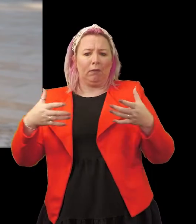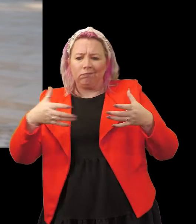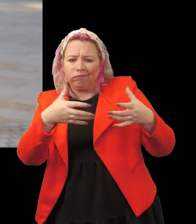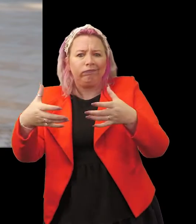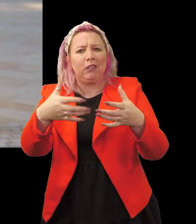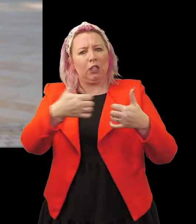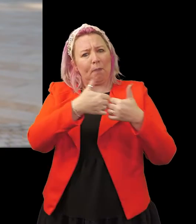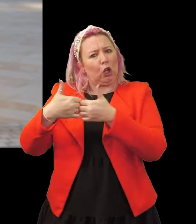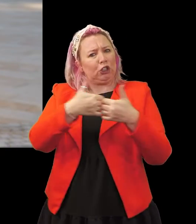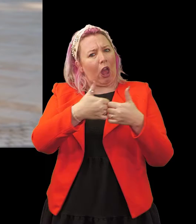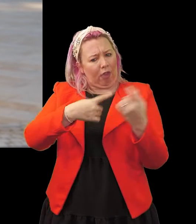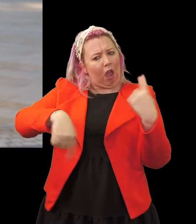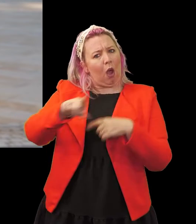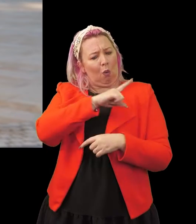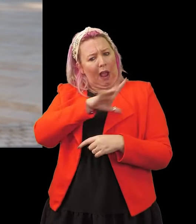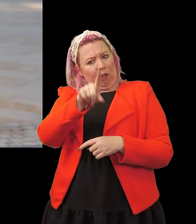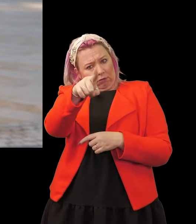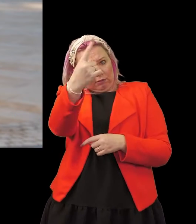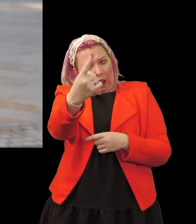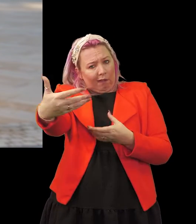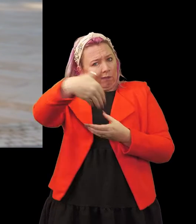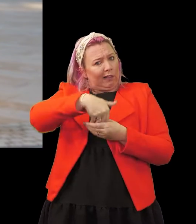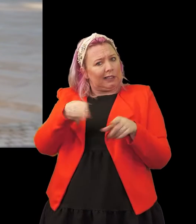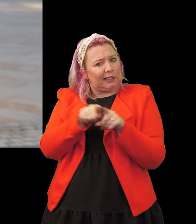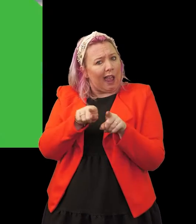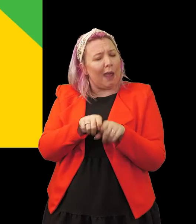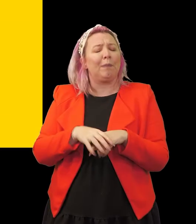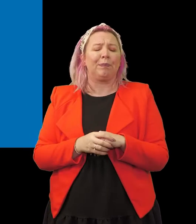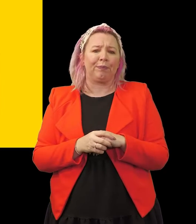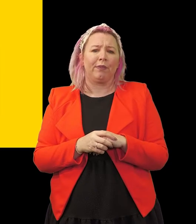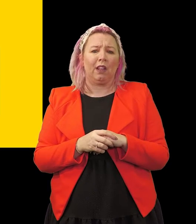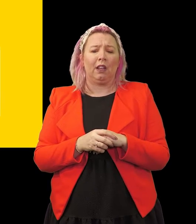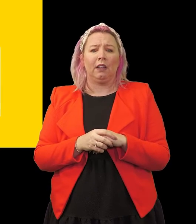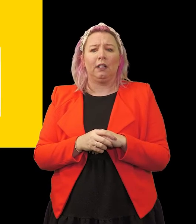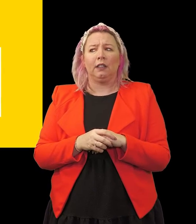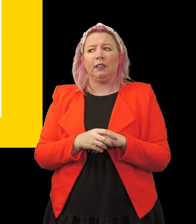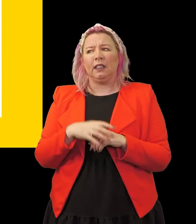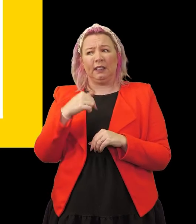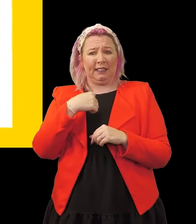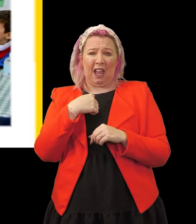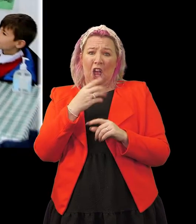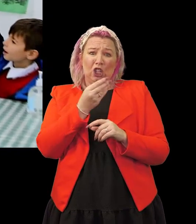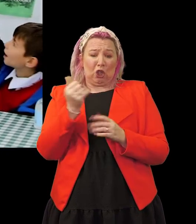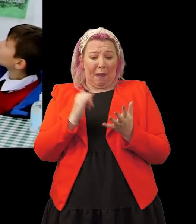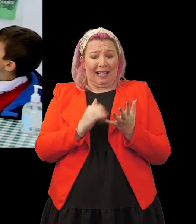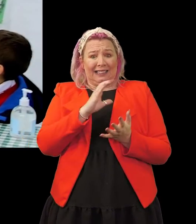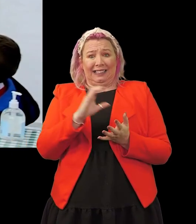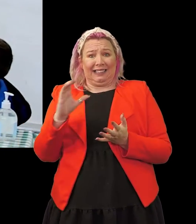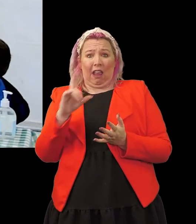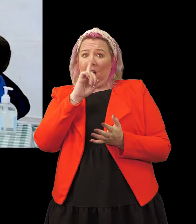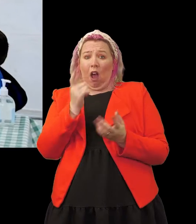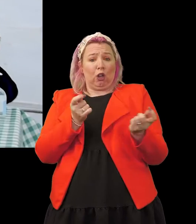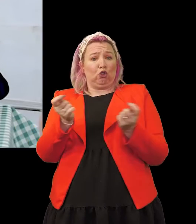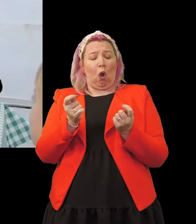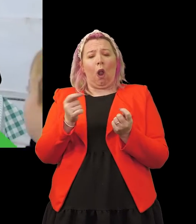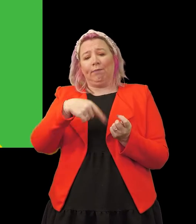not take that to the next step now forward and address the climate agenda? A lot of the emitters are out of the control of the council, so we really need to work